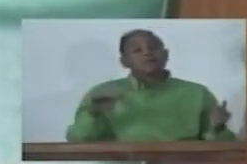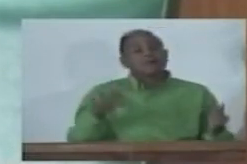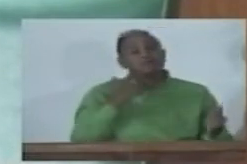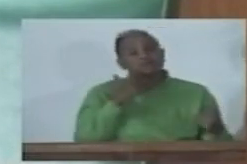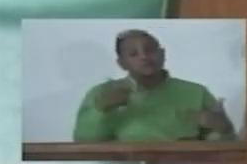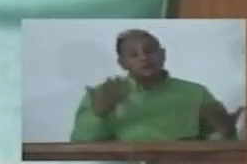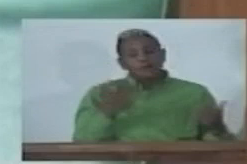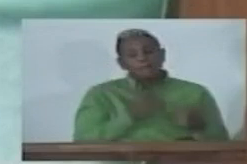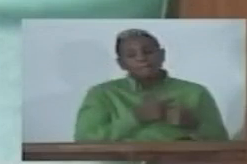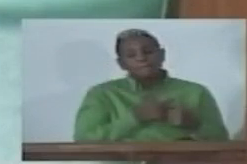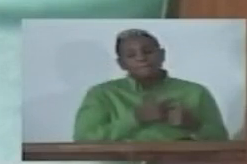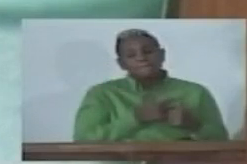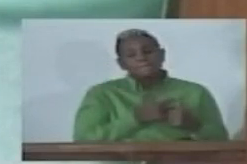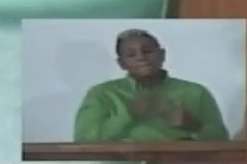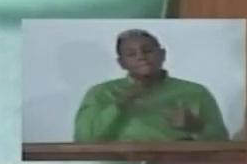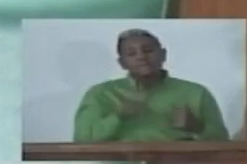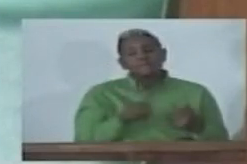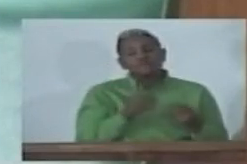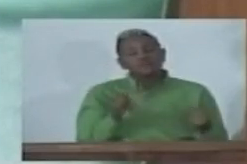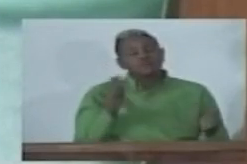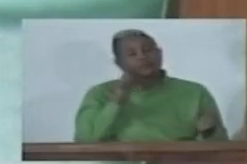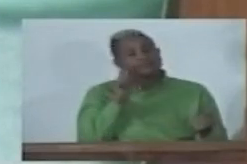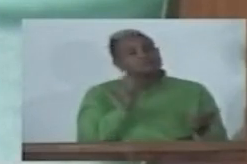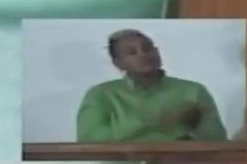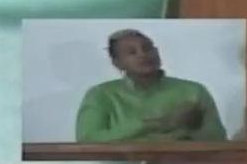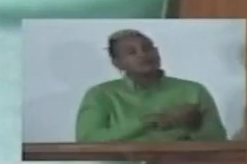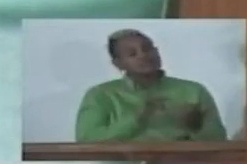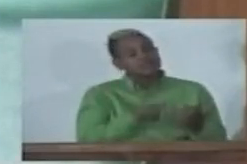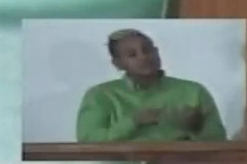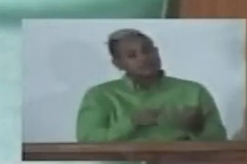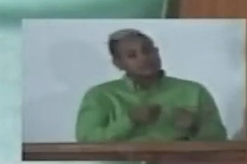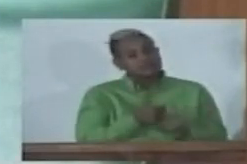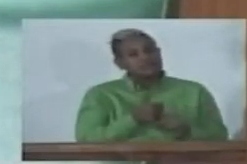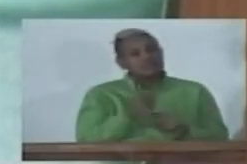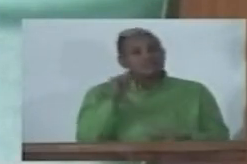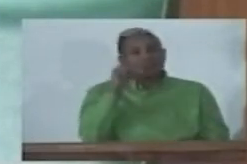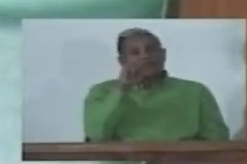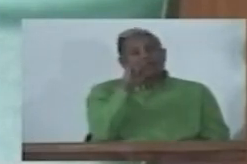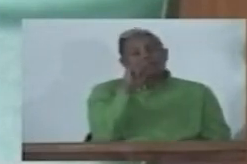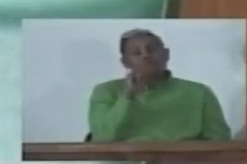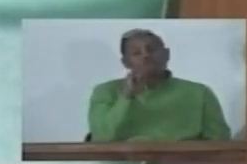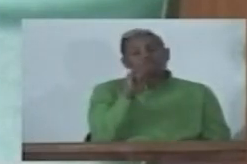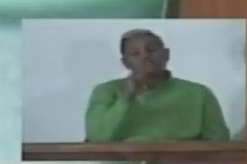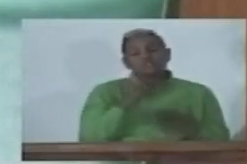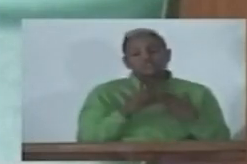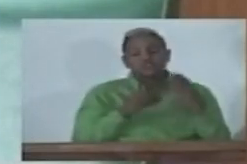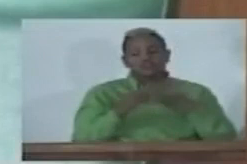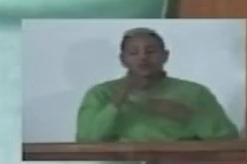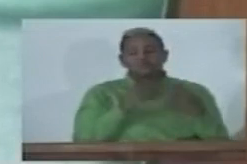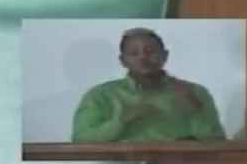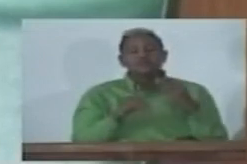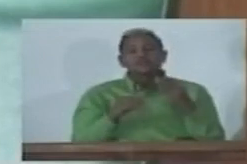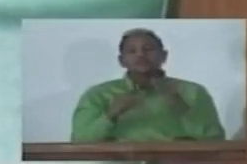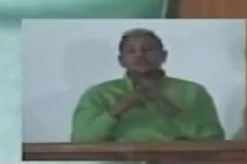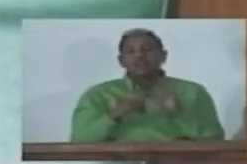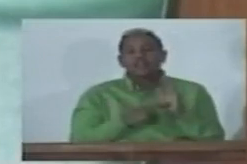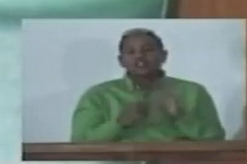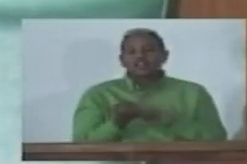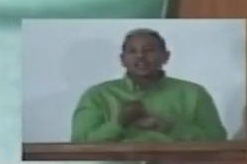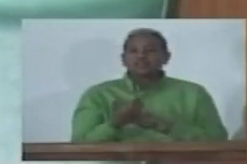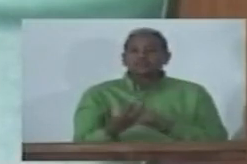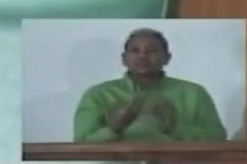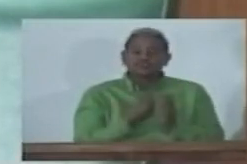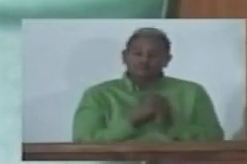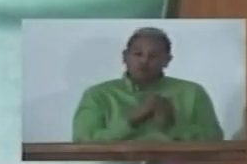1. This resolution may be cited as the Airports Economic Regulation Expansion